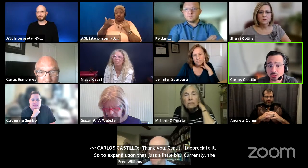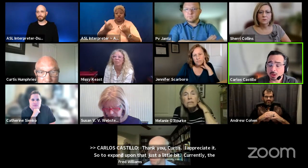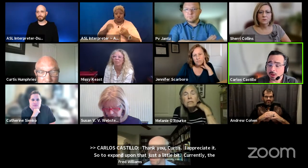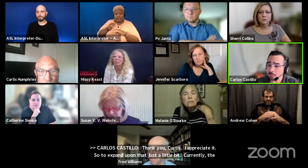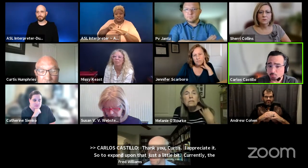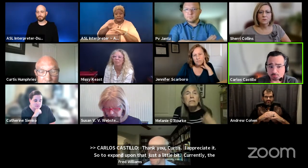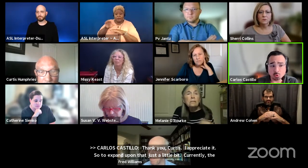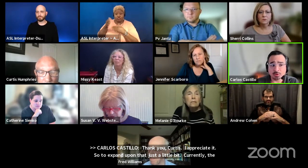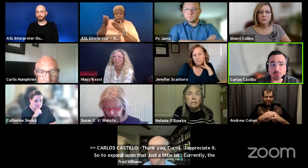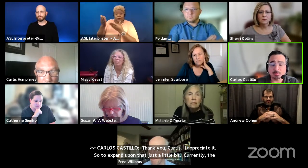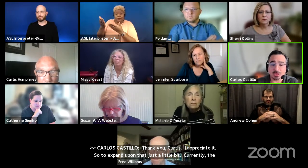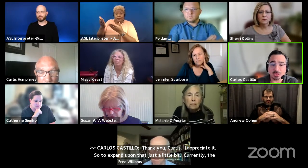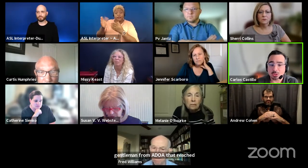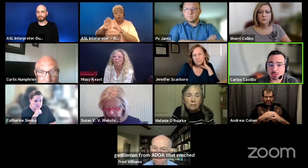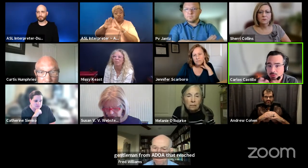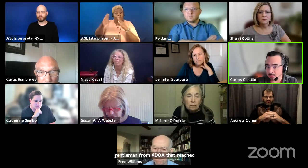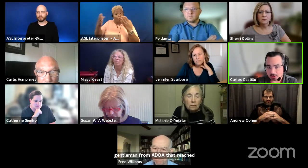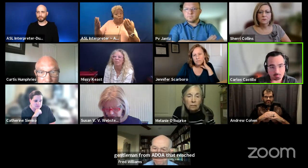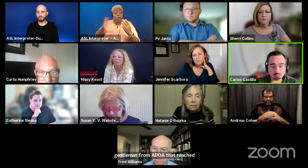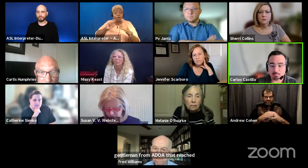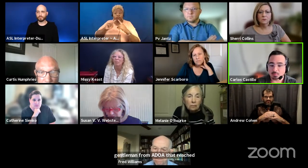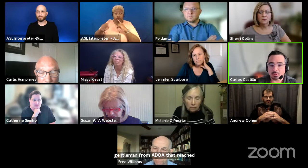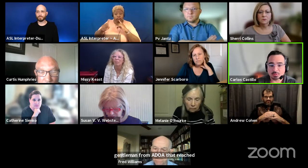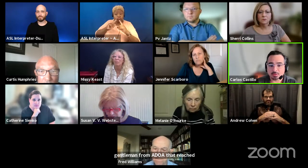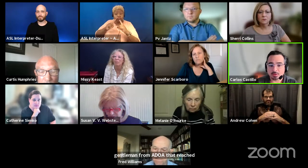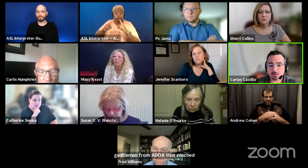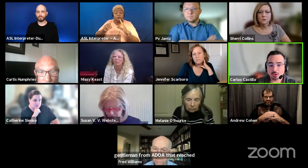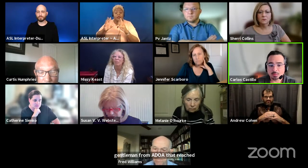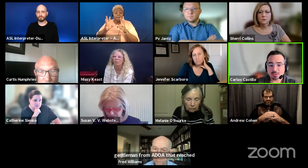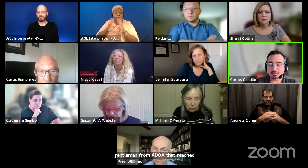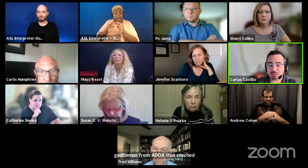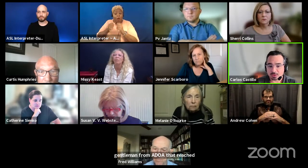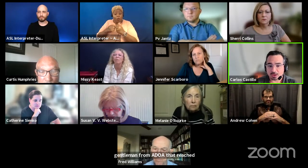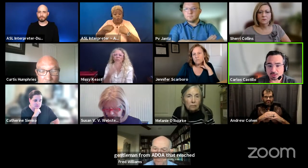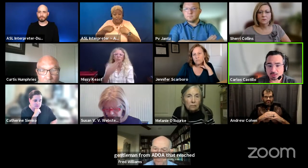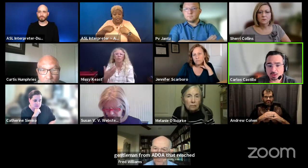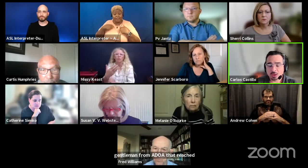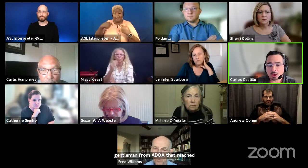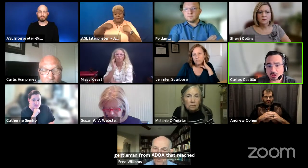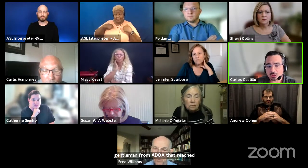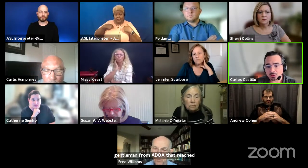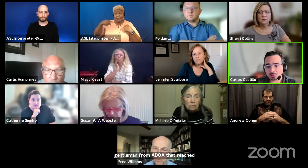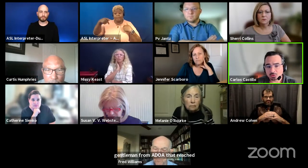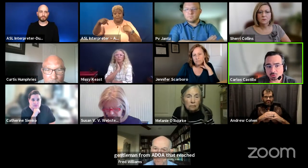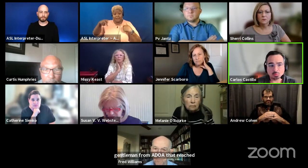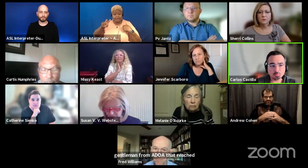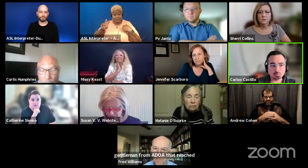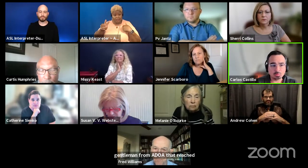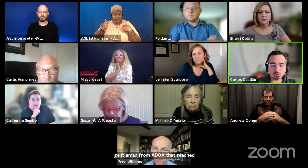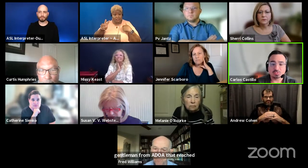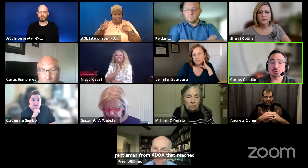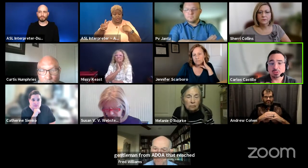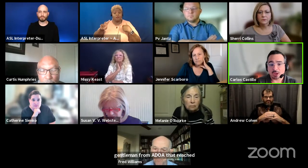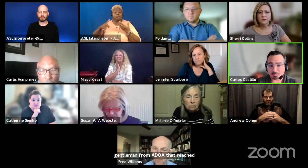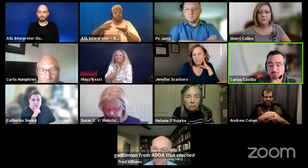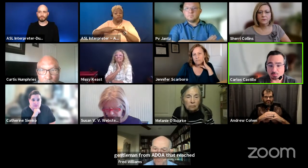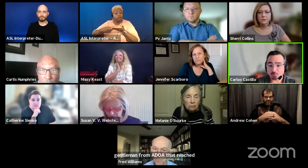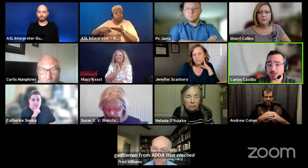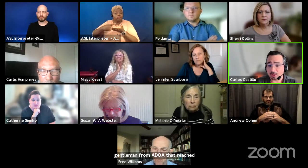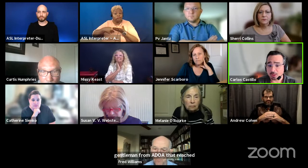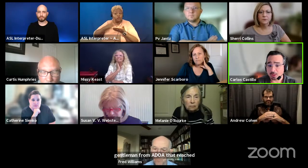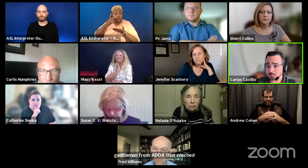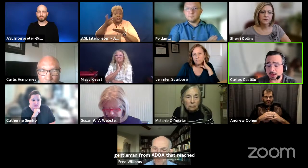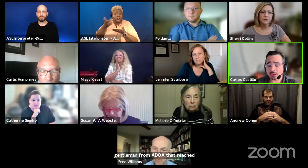submission was open to communication and met with PV and I to see what the options